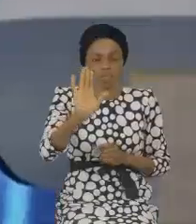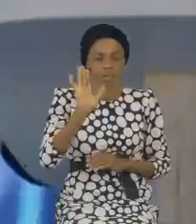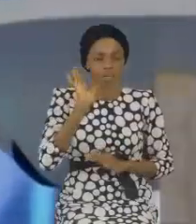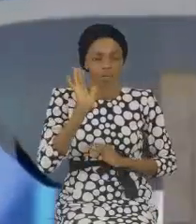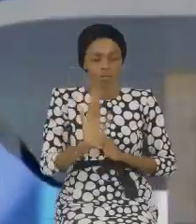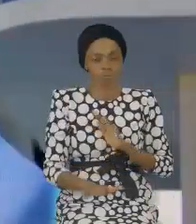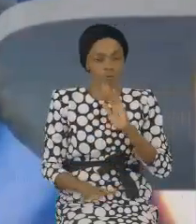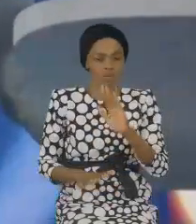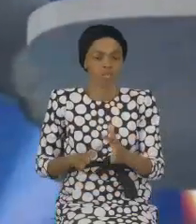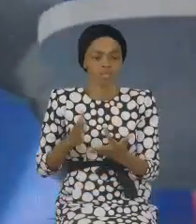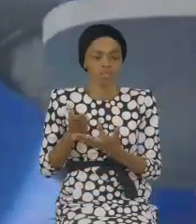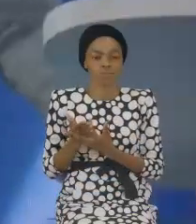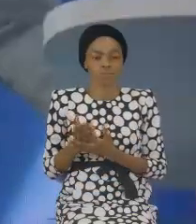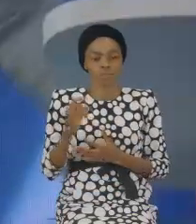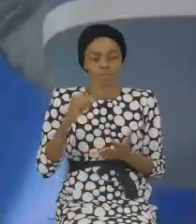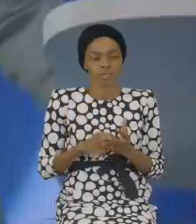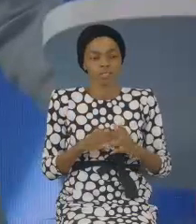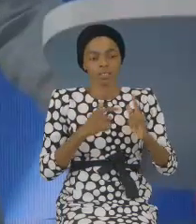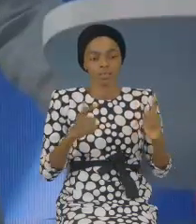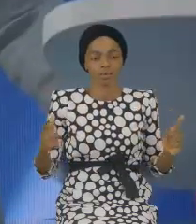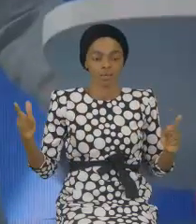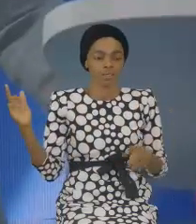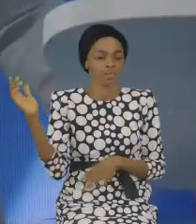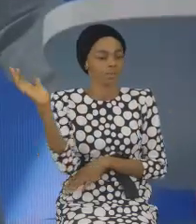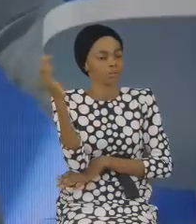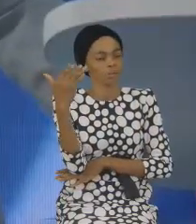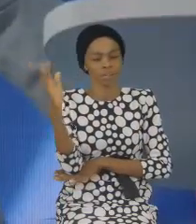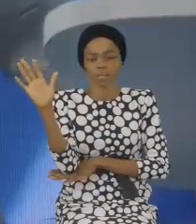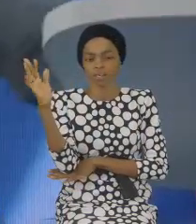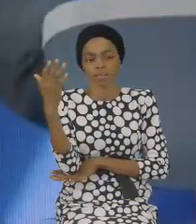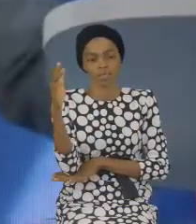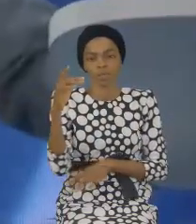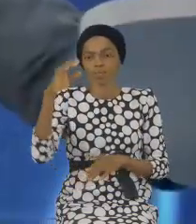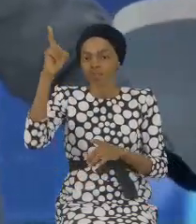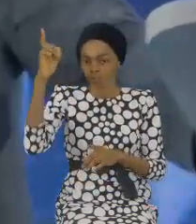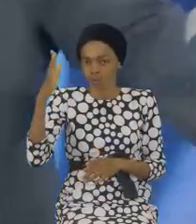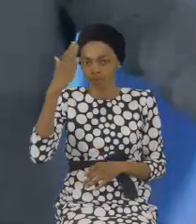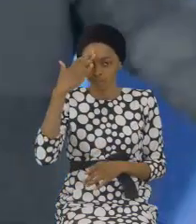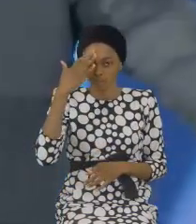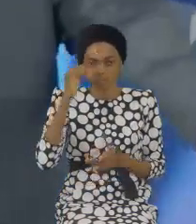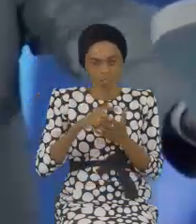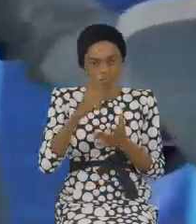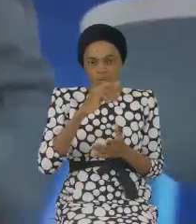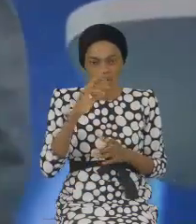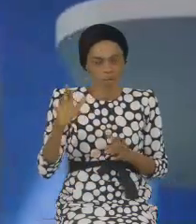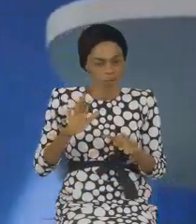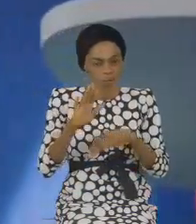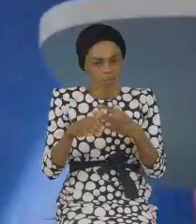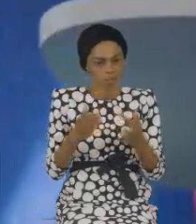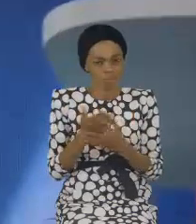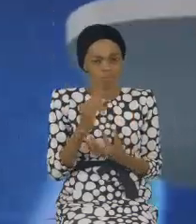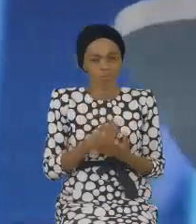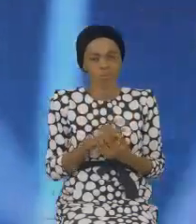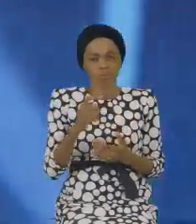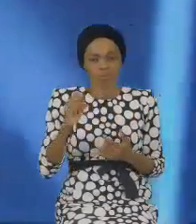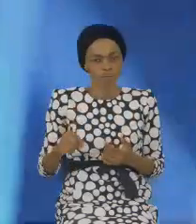walking through this great wilderness. He knows that you are walking through. Always understand,